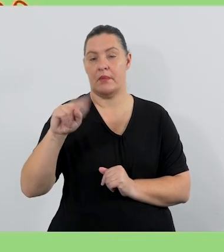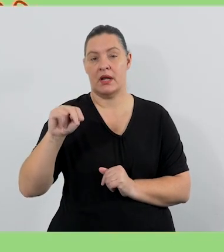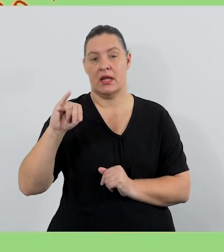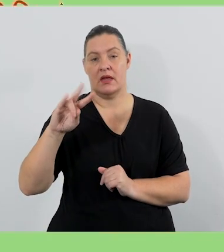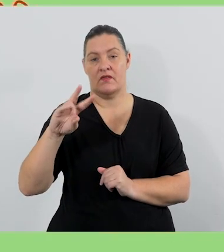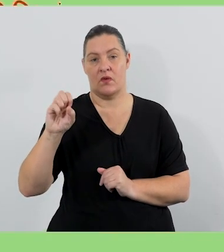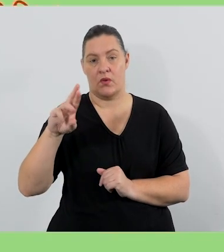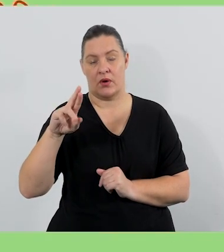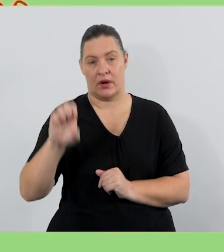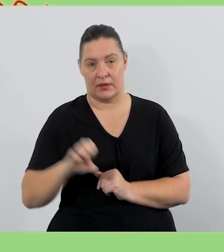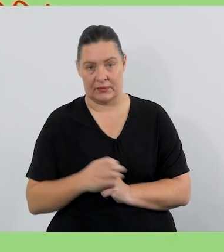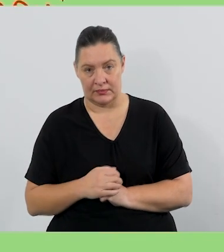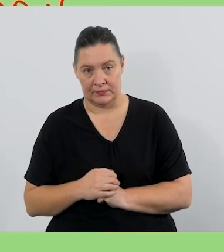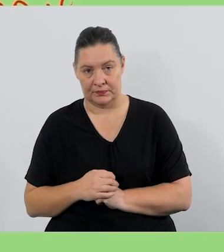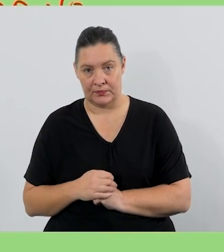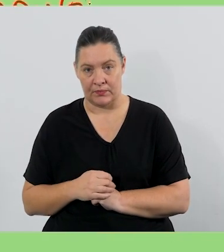omnivore